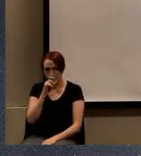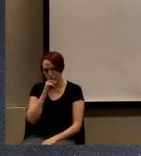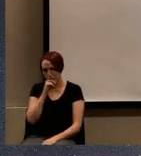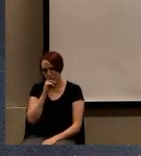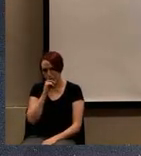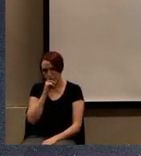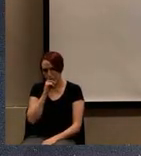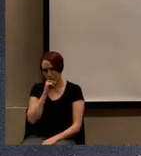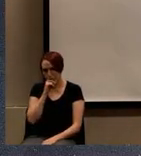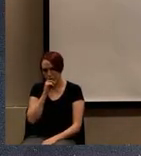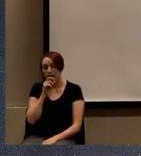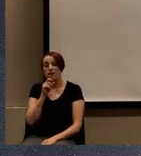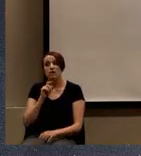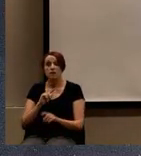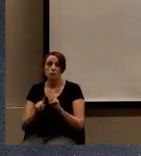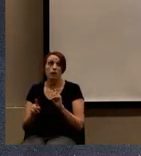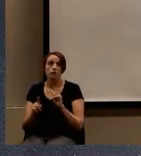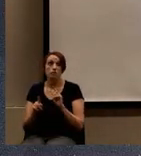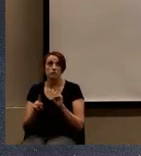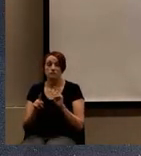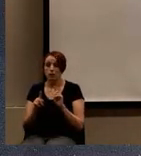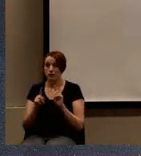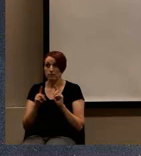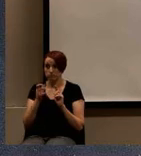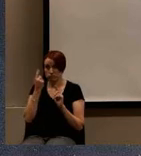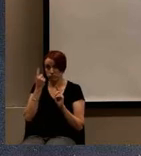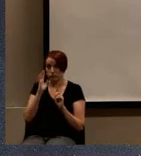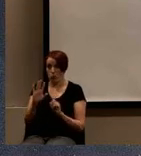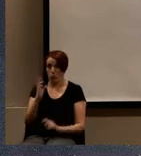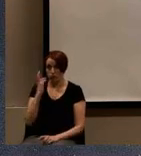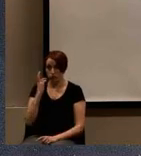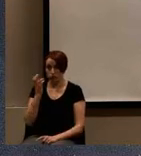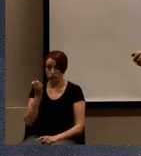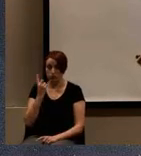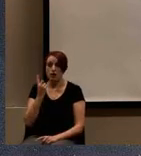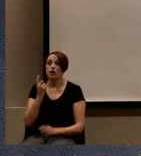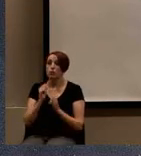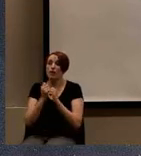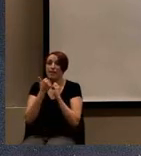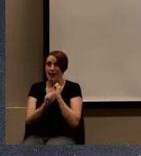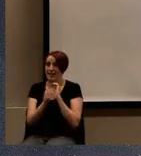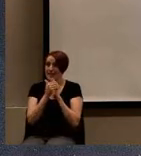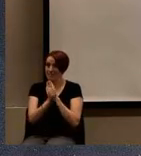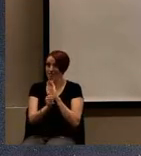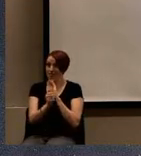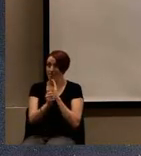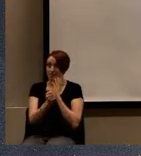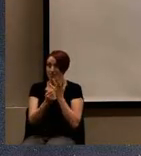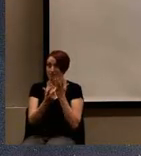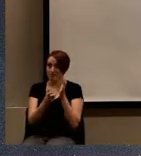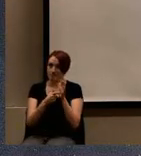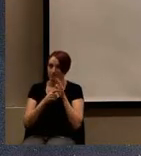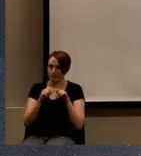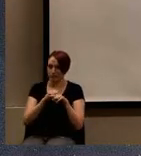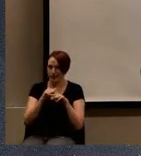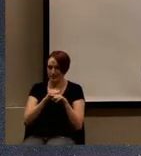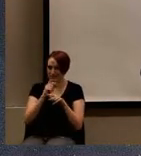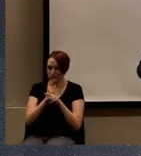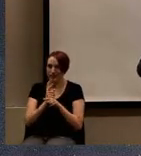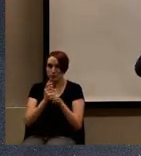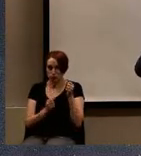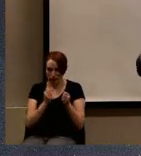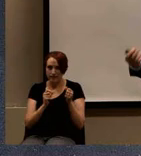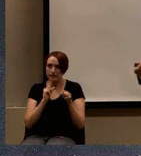question, but it does stand to reason. I mean, we know with any skill, we don't always think of driving as a